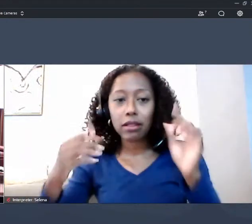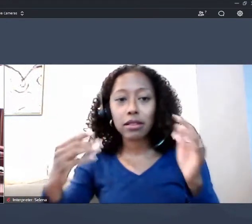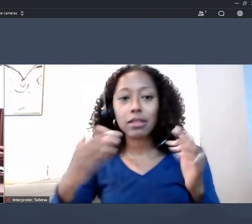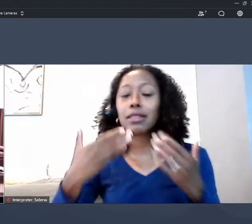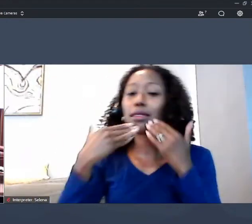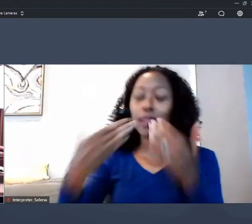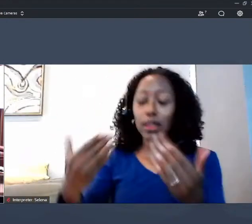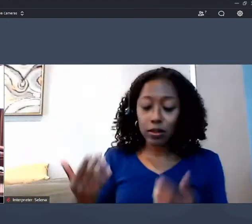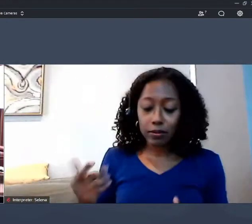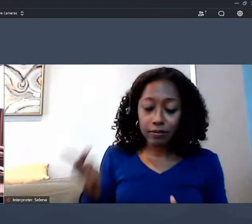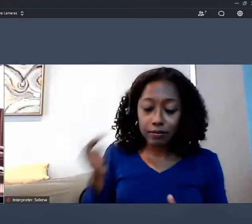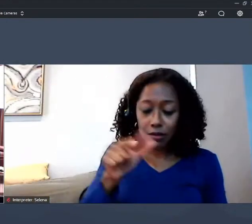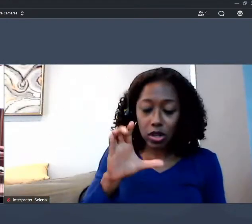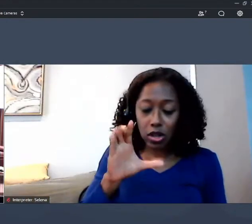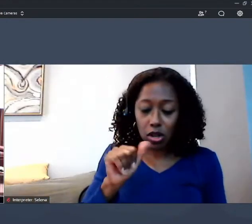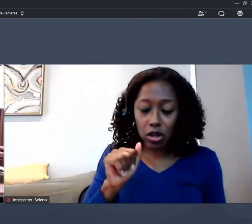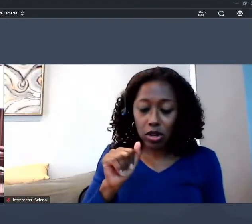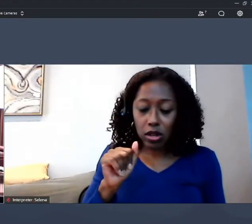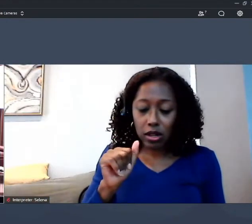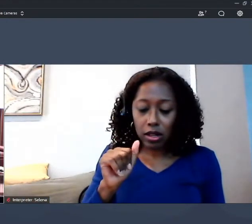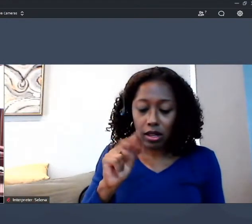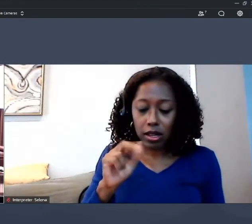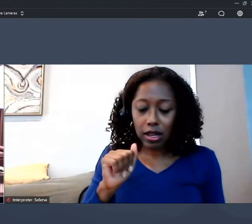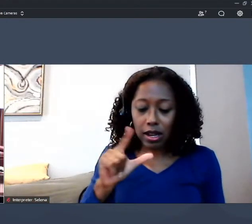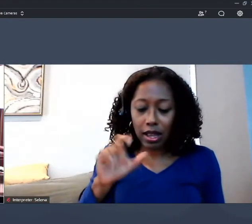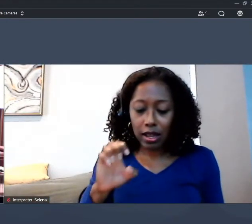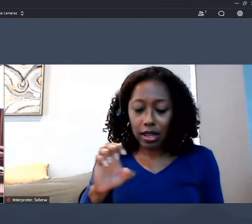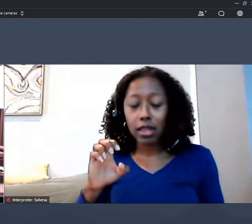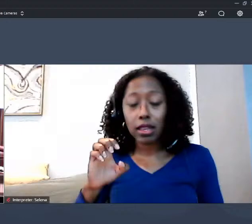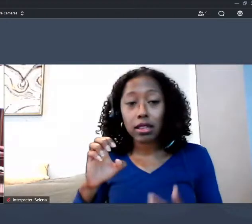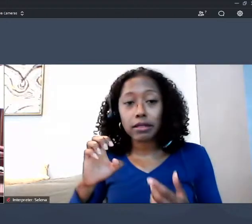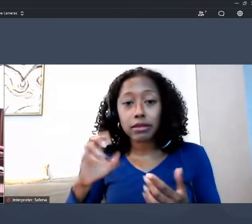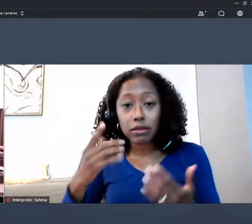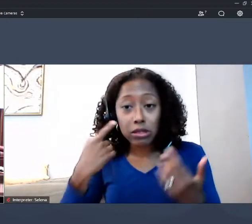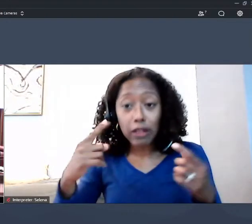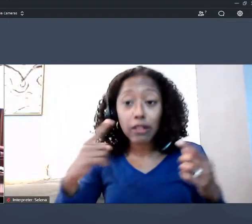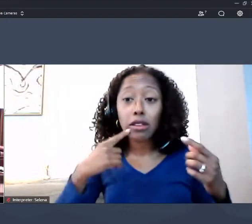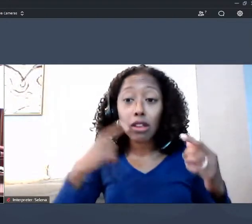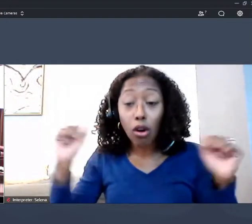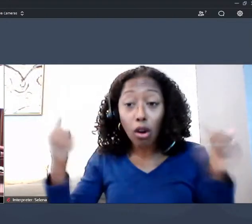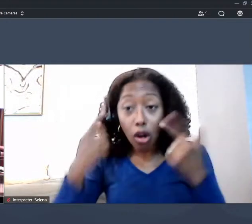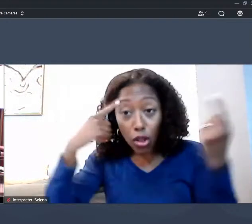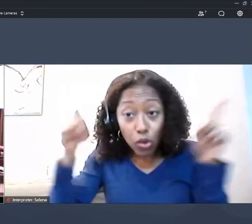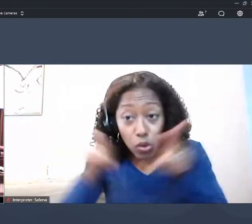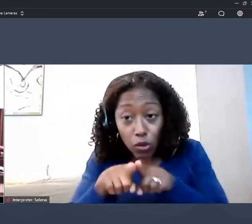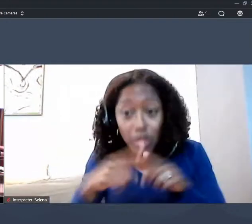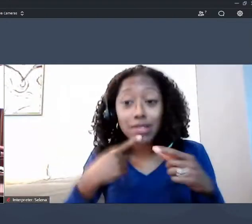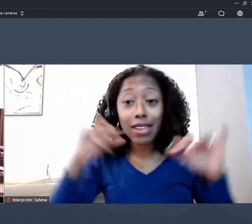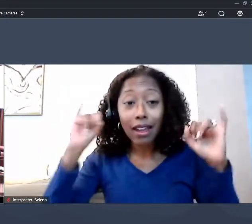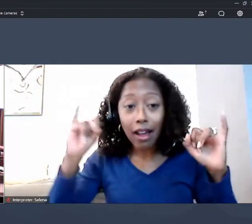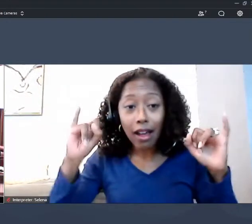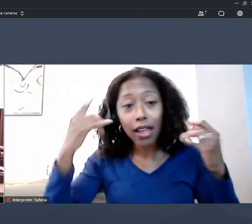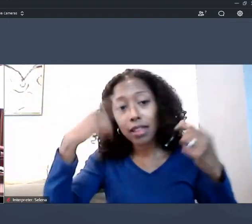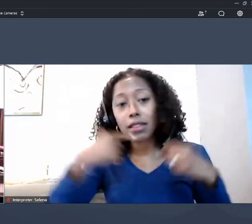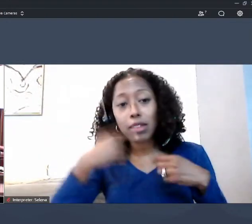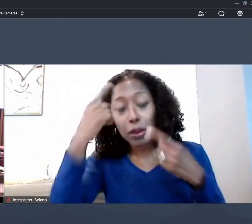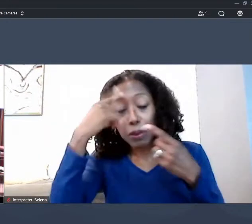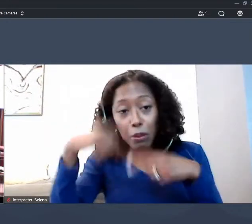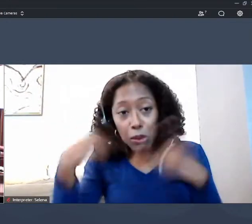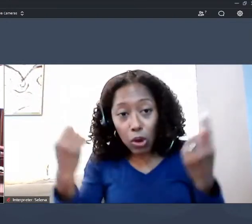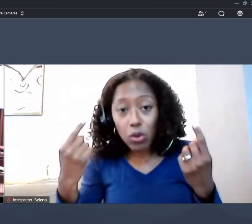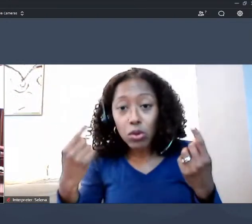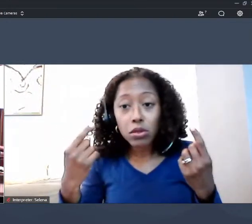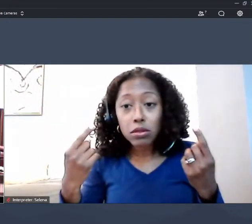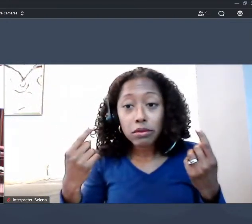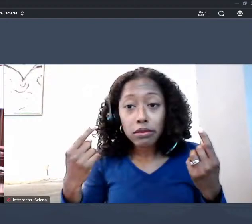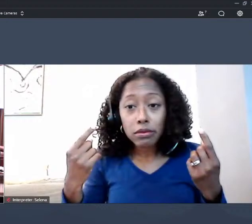Councilman Canale, seconded by Councilman Smiley. I see no members of the queue. Let's go by voice vote acclamation. All those in favor signify by saying aye. Aye. Opposed? Same rights and privileges. Hearing none,